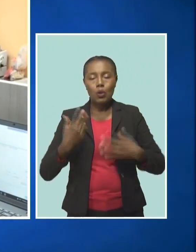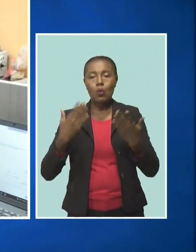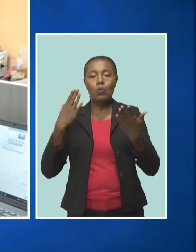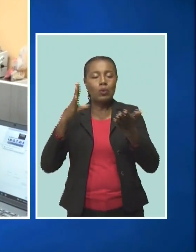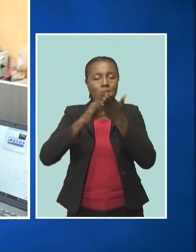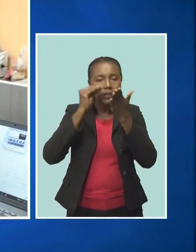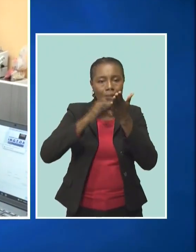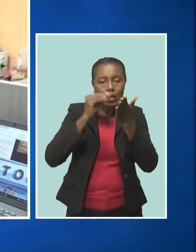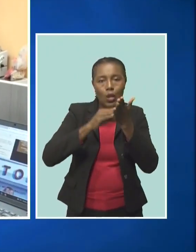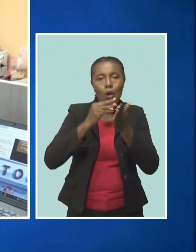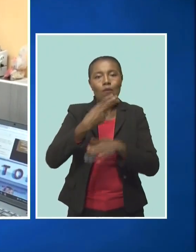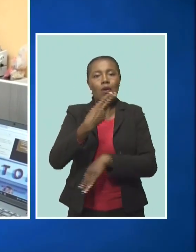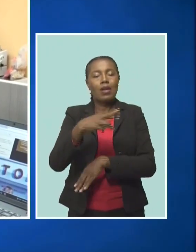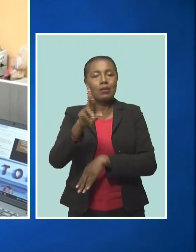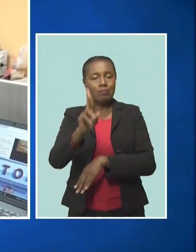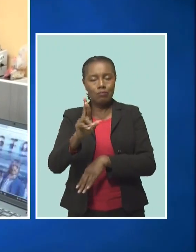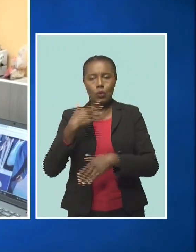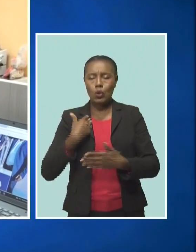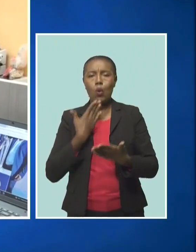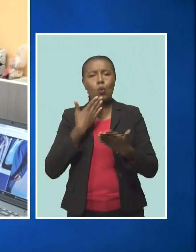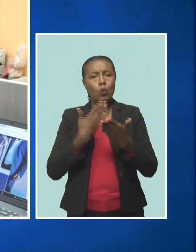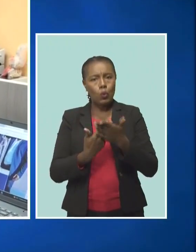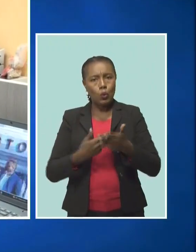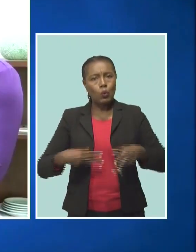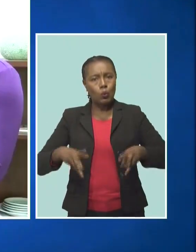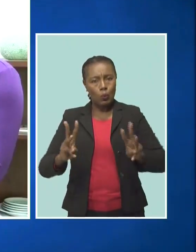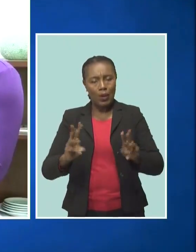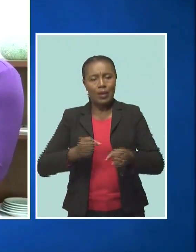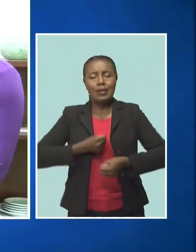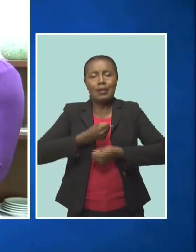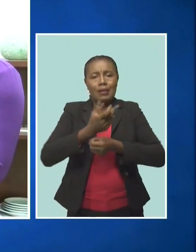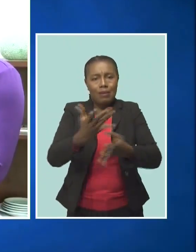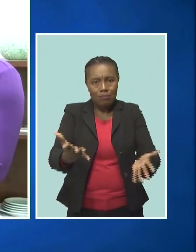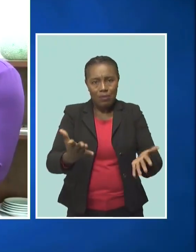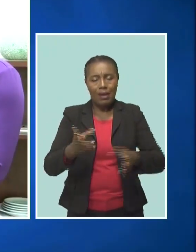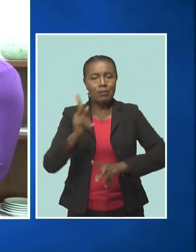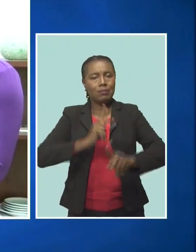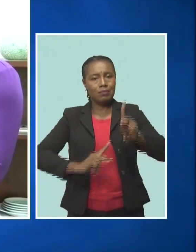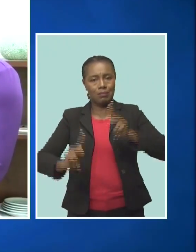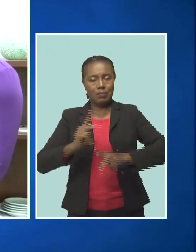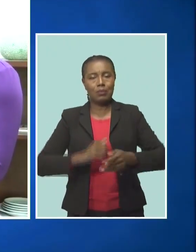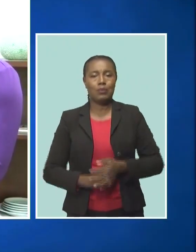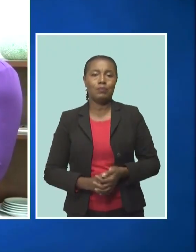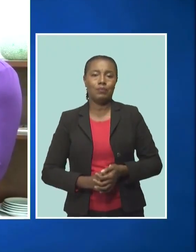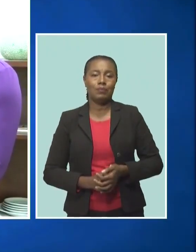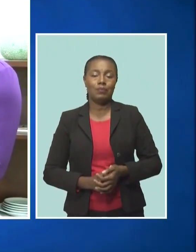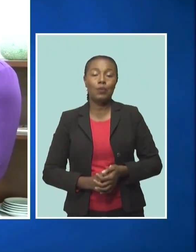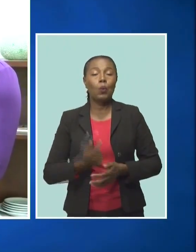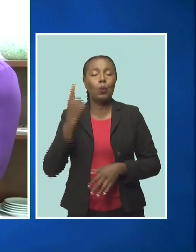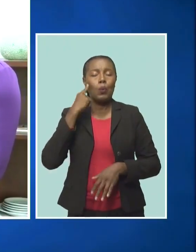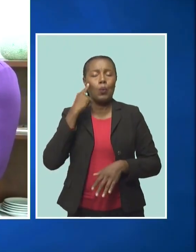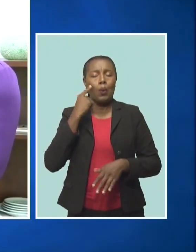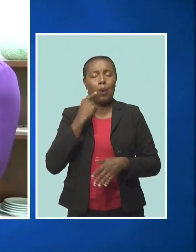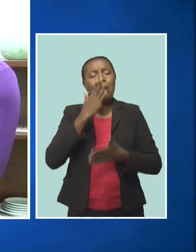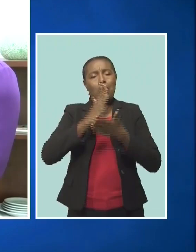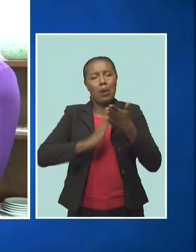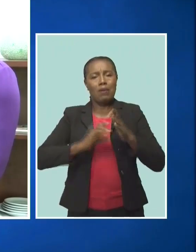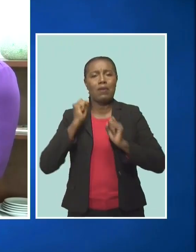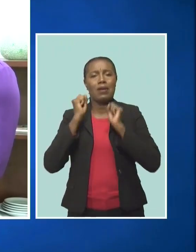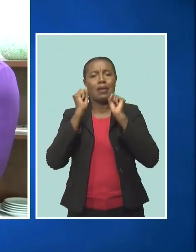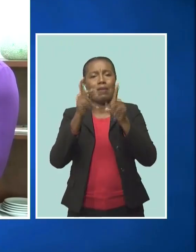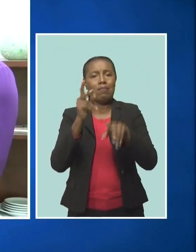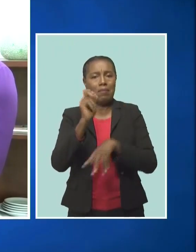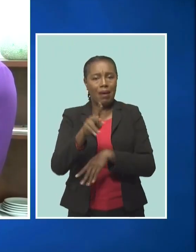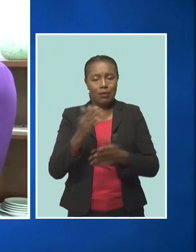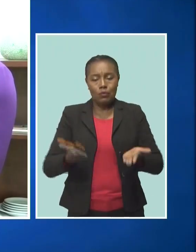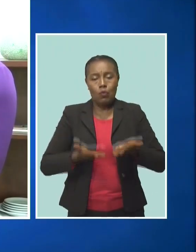fitting way to give back to the society in which it operates. So we thought it would be part of our give back to the community to offer this